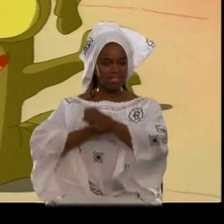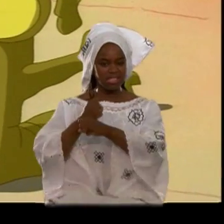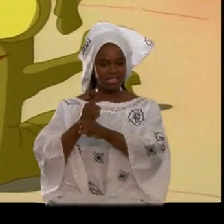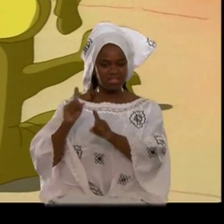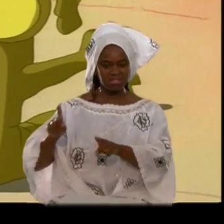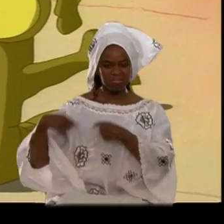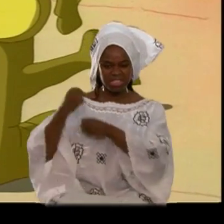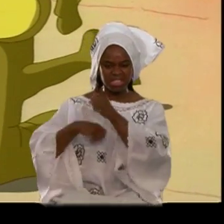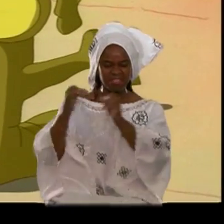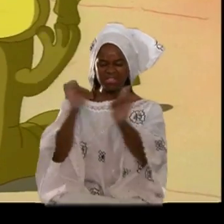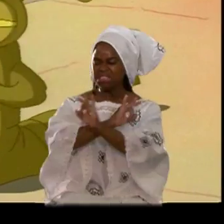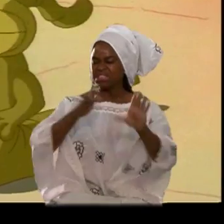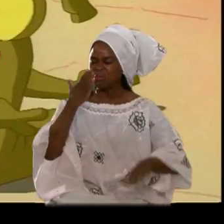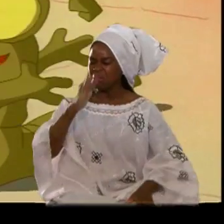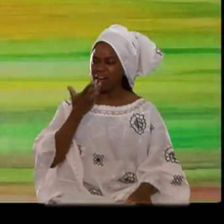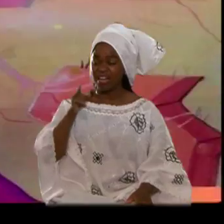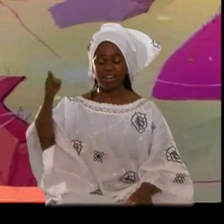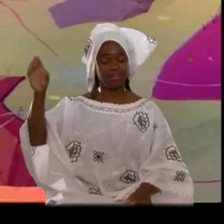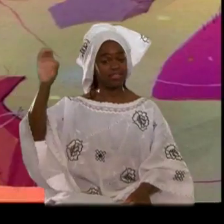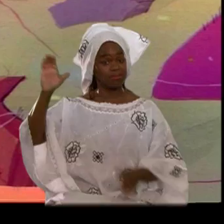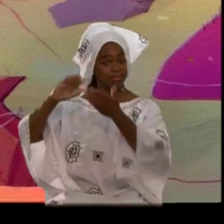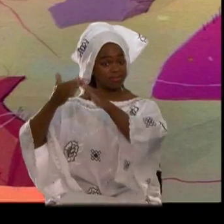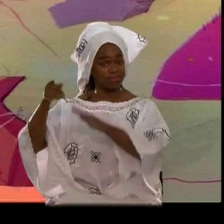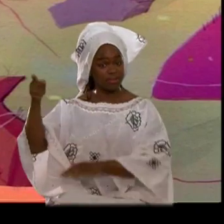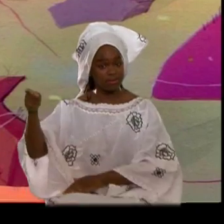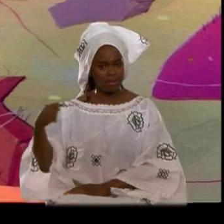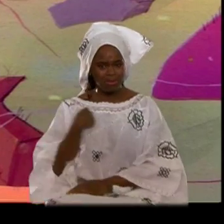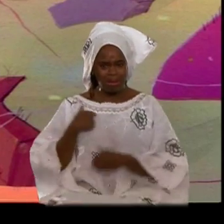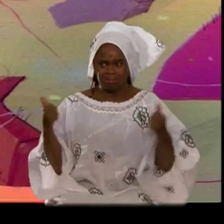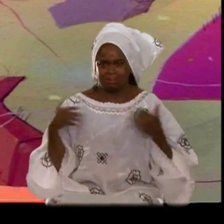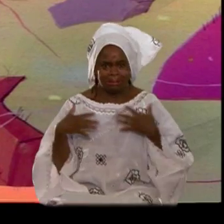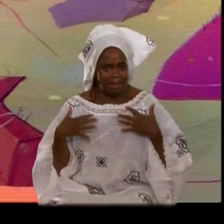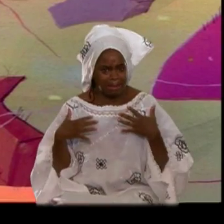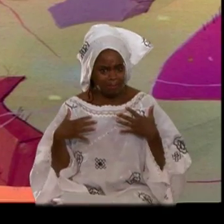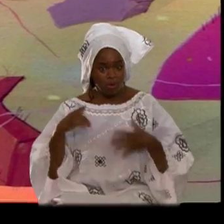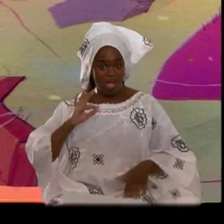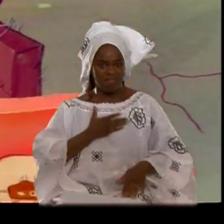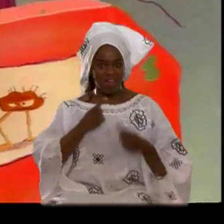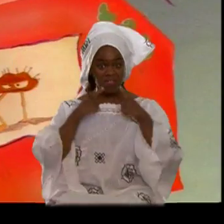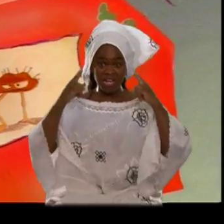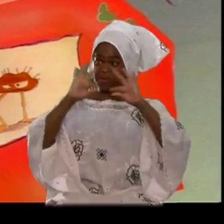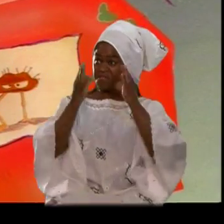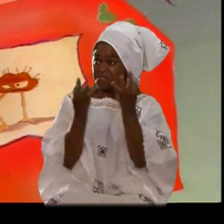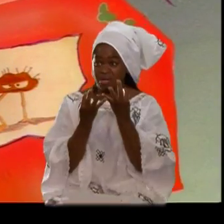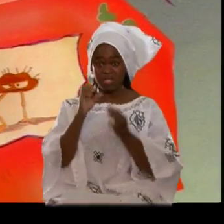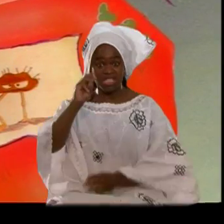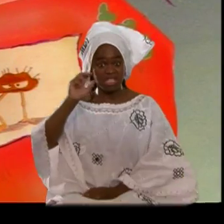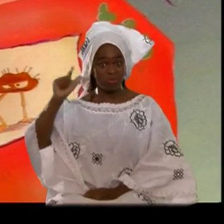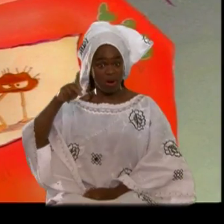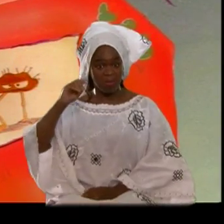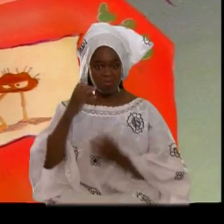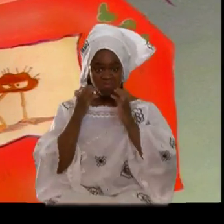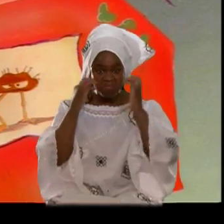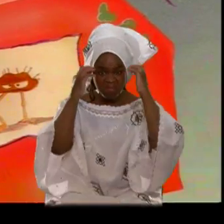at Contaminobo. We're all scared. One of our illustrious families, smallpox, has been completely wiped out.